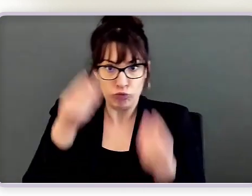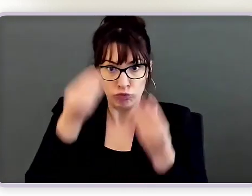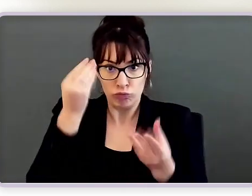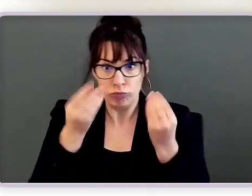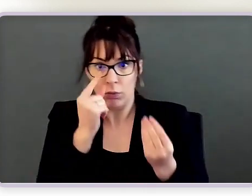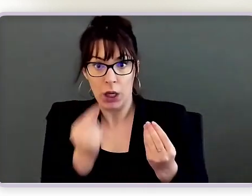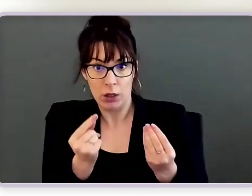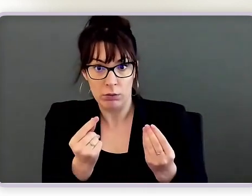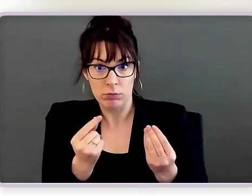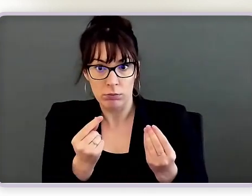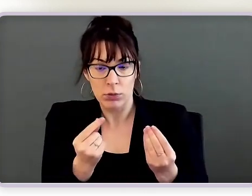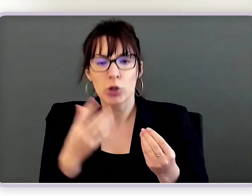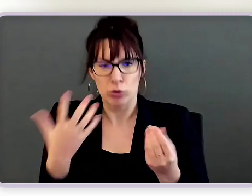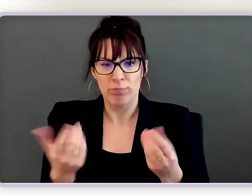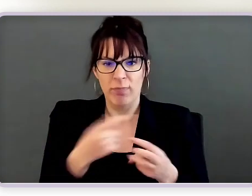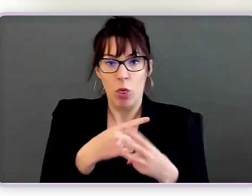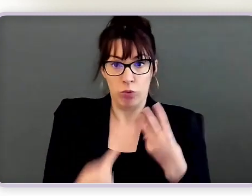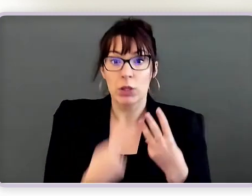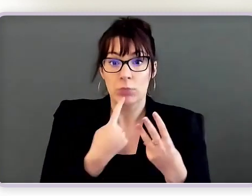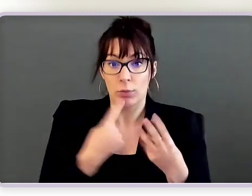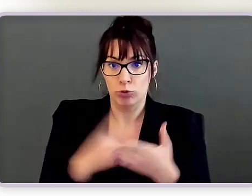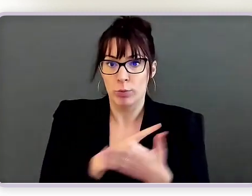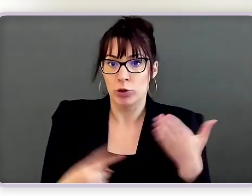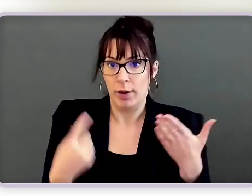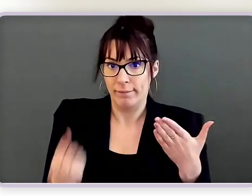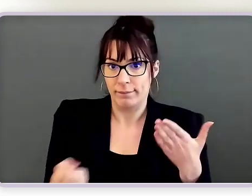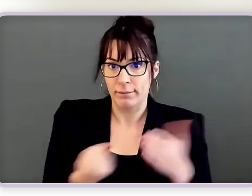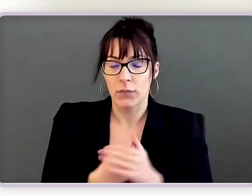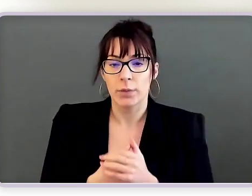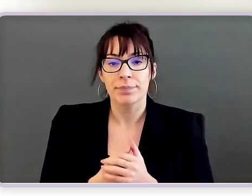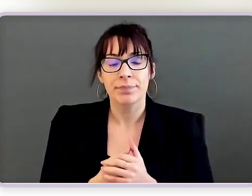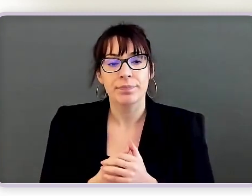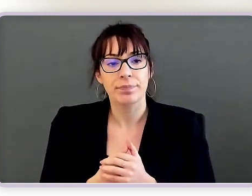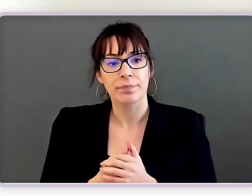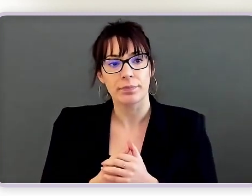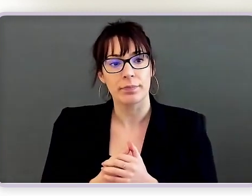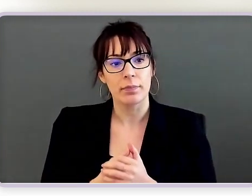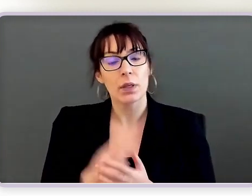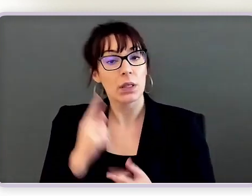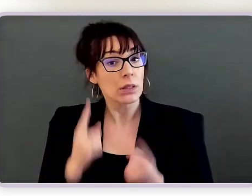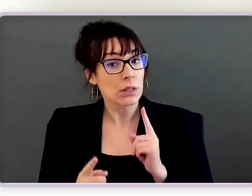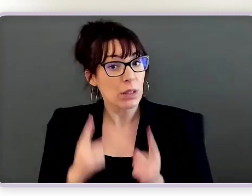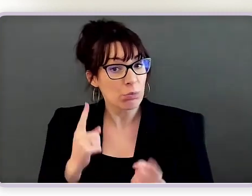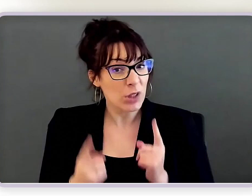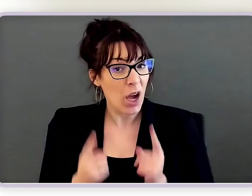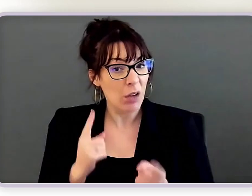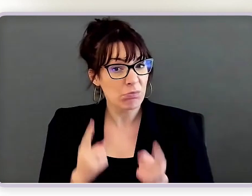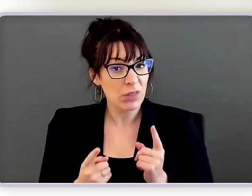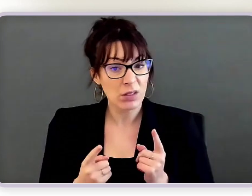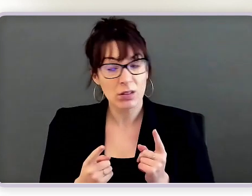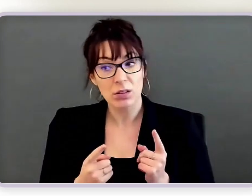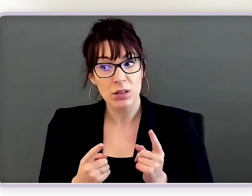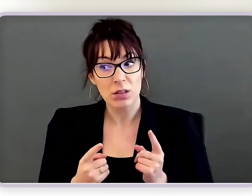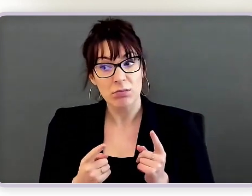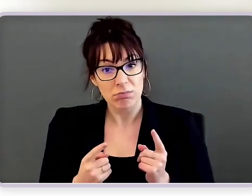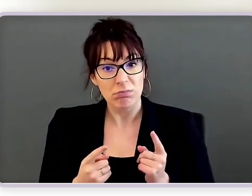discrimination. And there are exceptions to discrimination. So people can legally